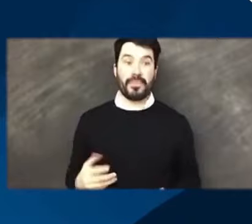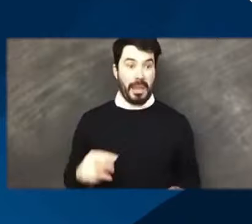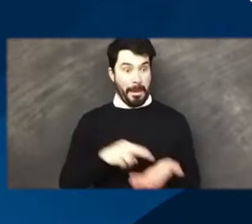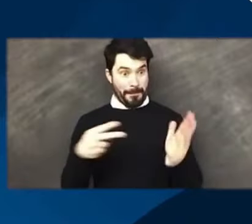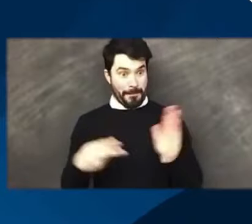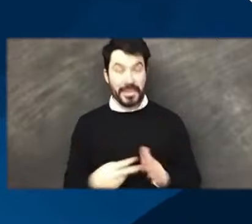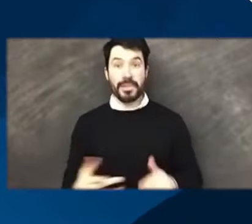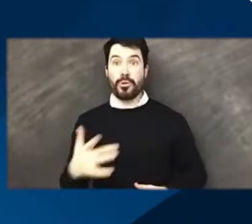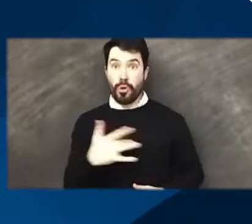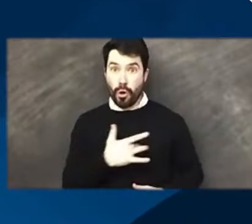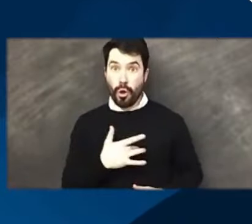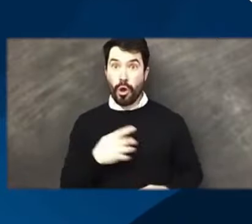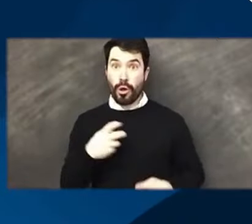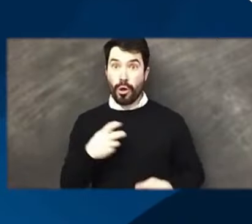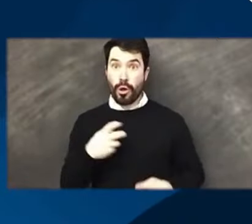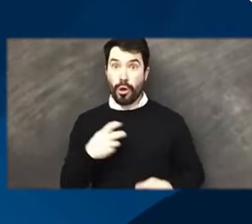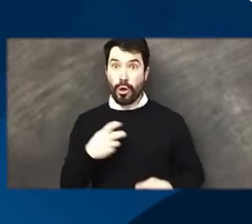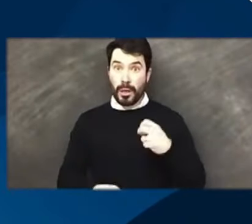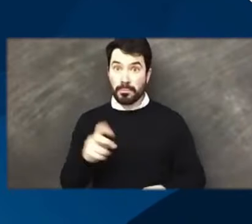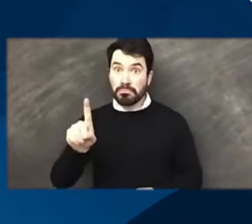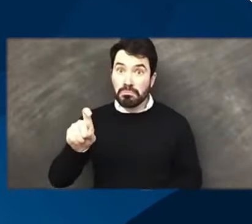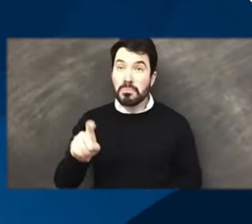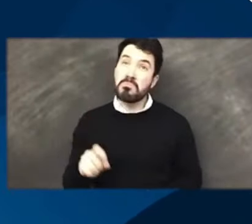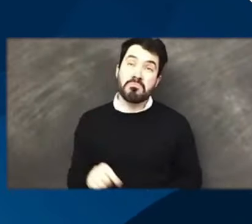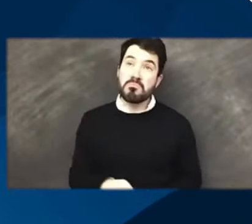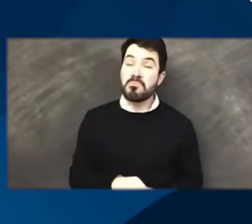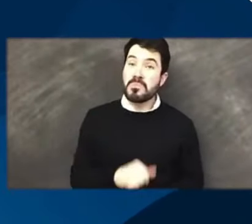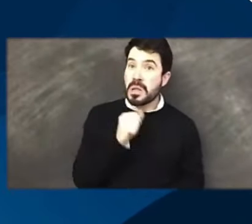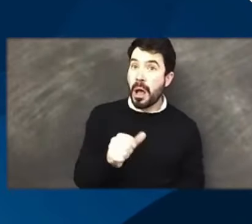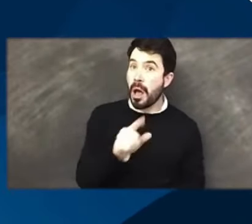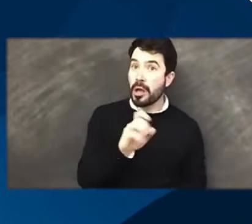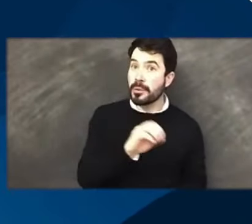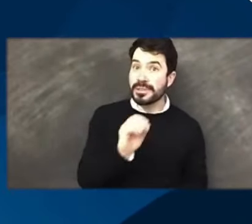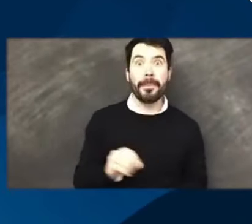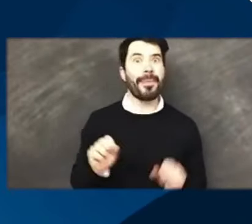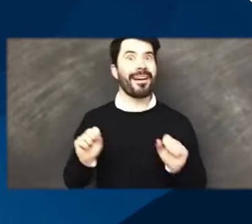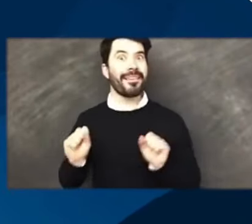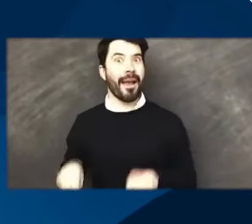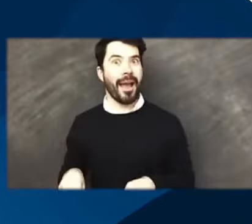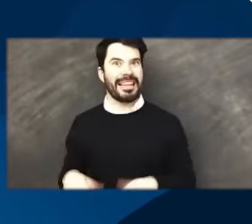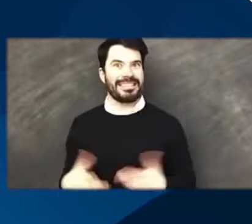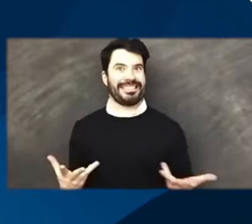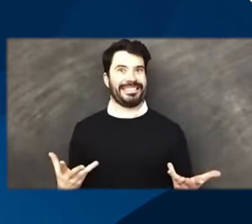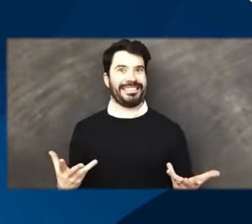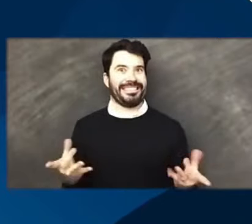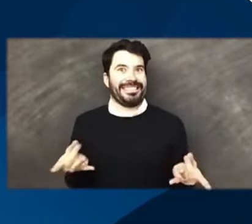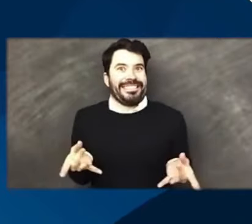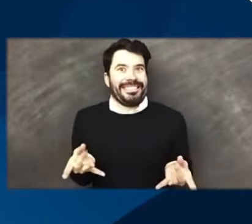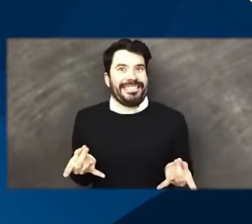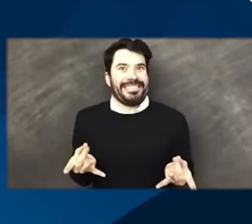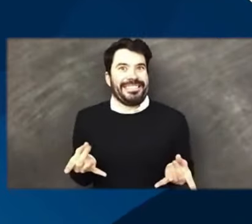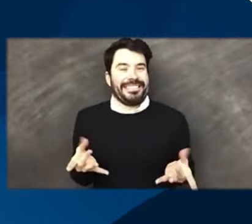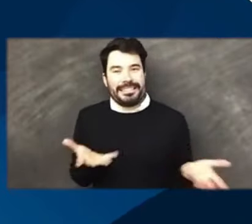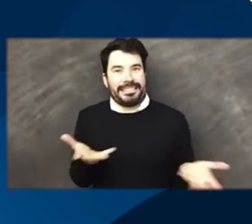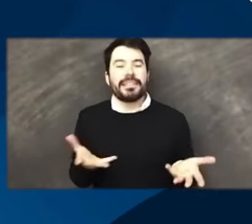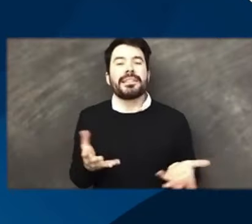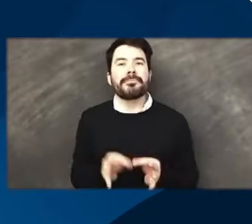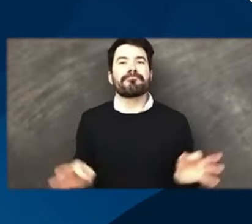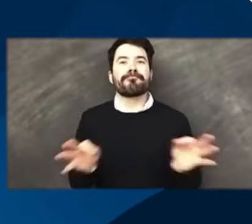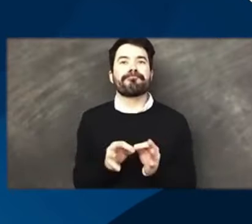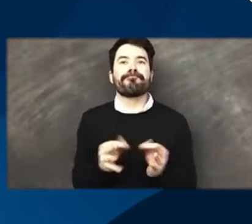heart problem, but they can be. And so this is the tricky part where it's really important to get prenatal care, to see